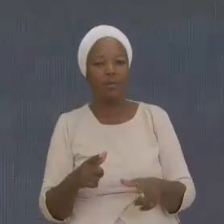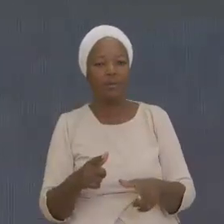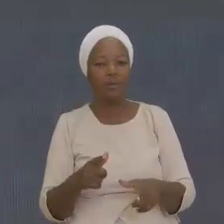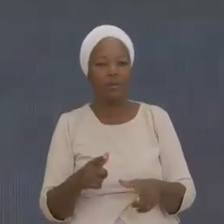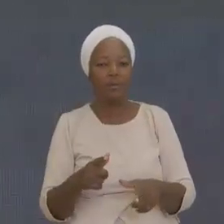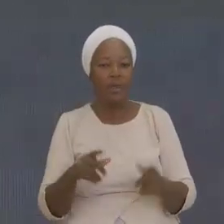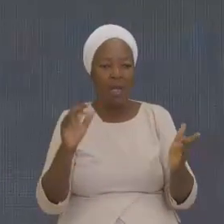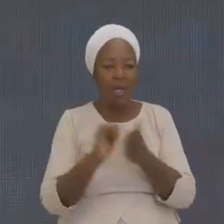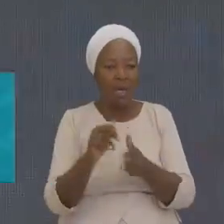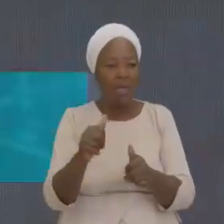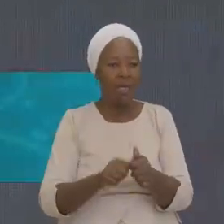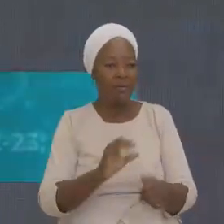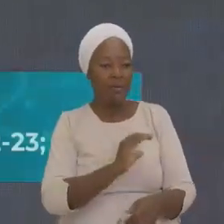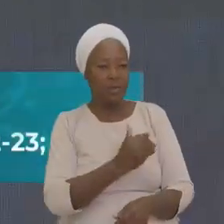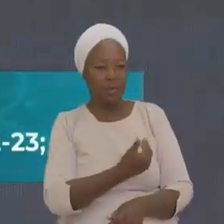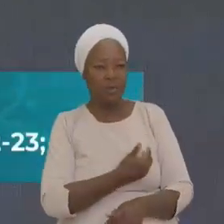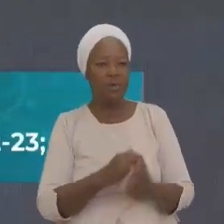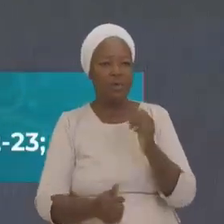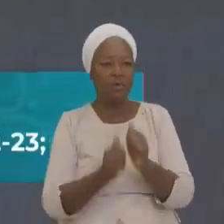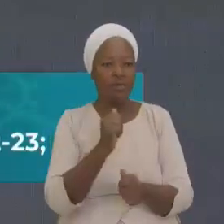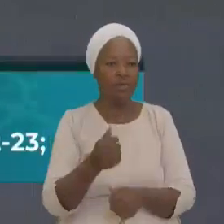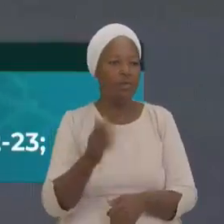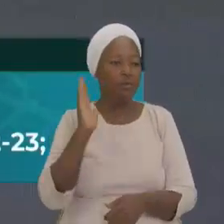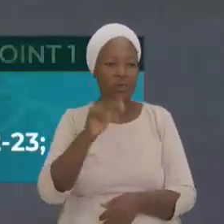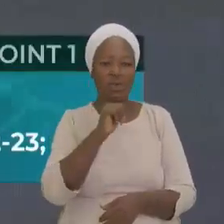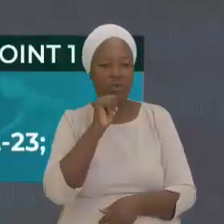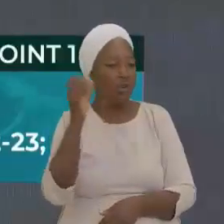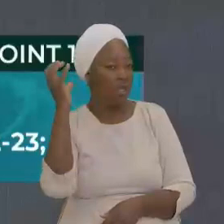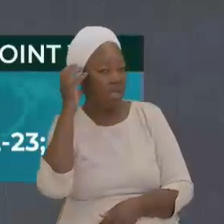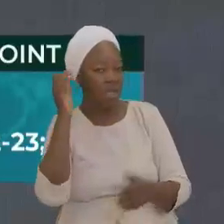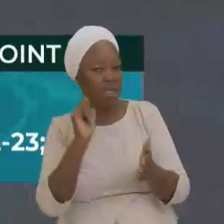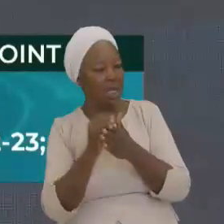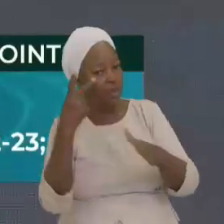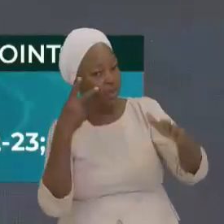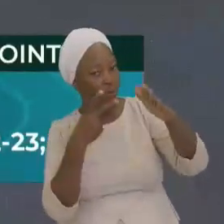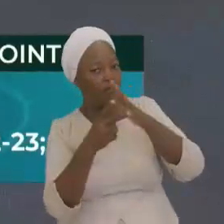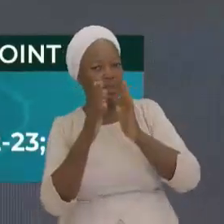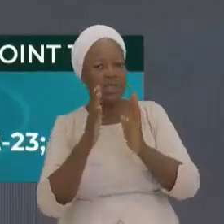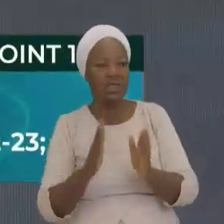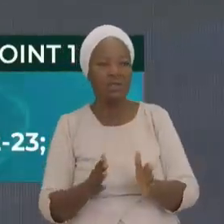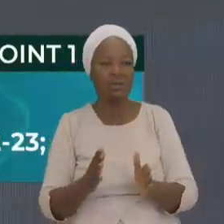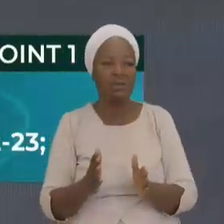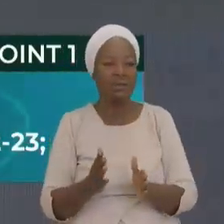that every soul which will not hear that prophet,